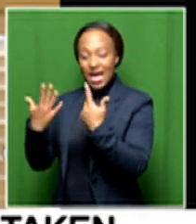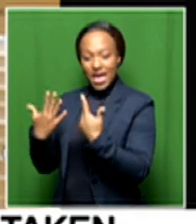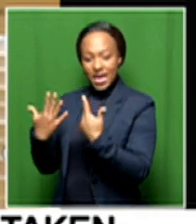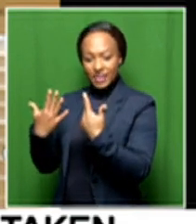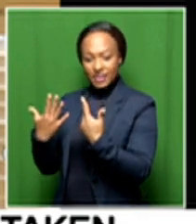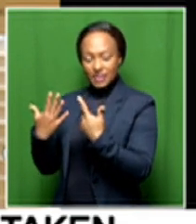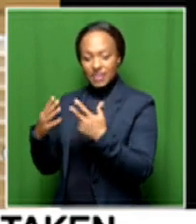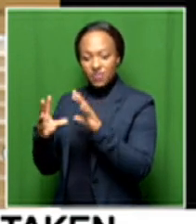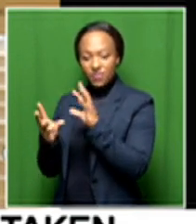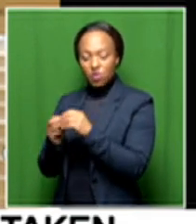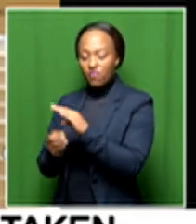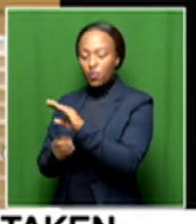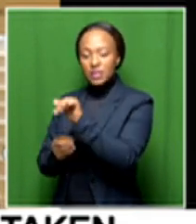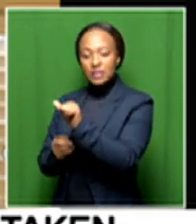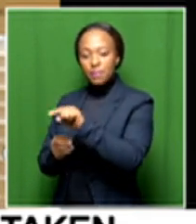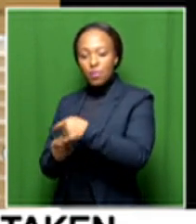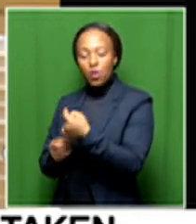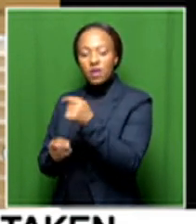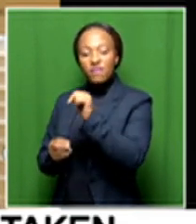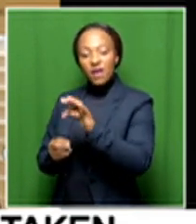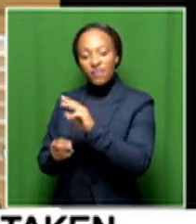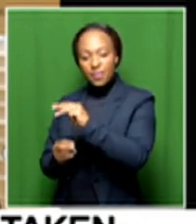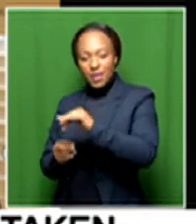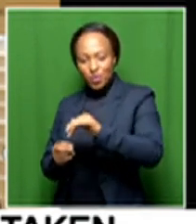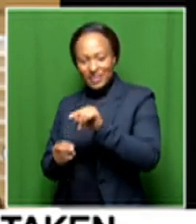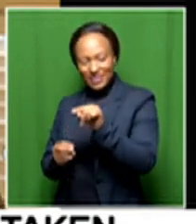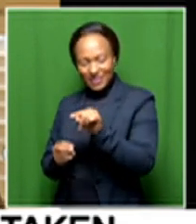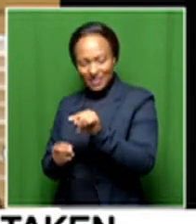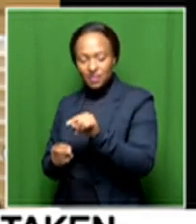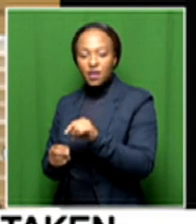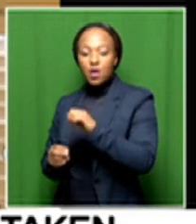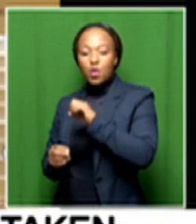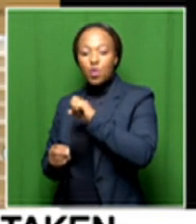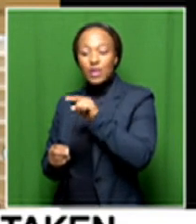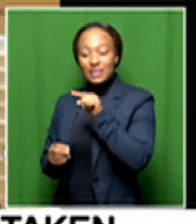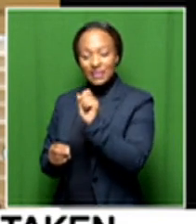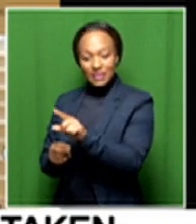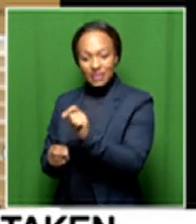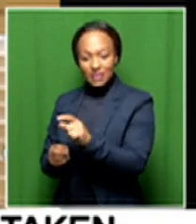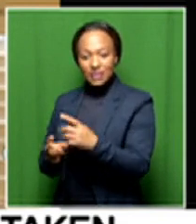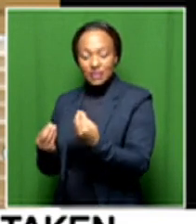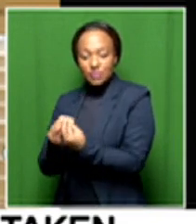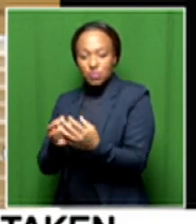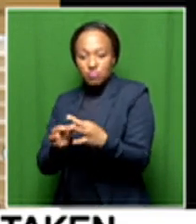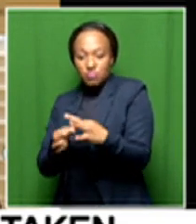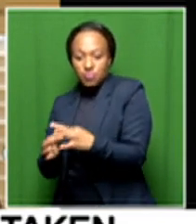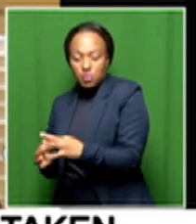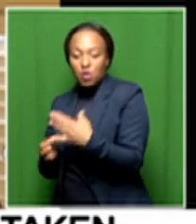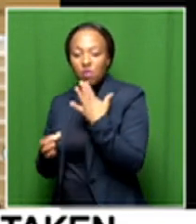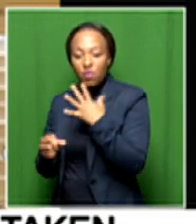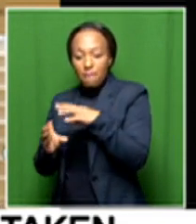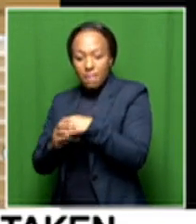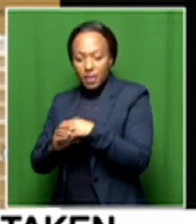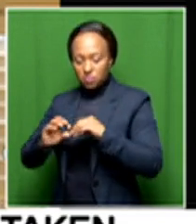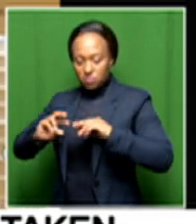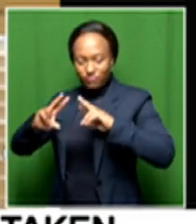formulate about 46.5 million. So I want to say that, and on that, it's something which we've related also as part of the